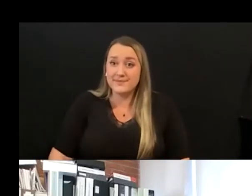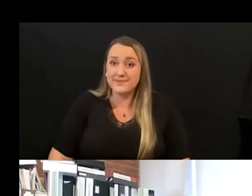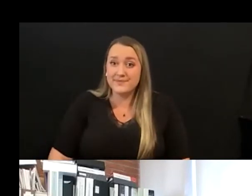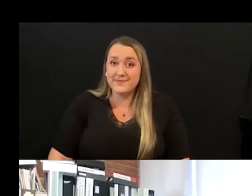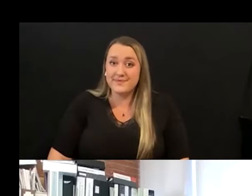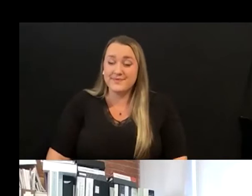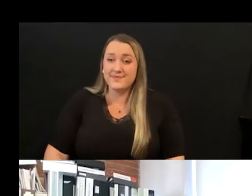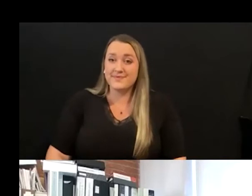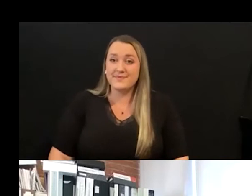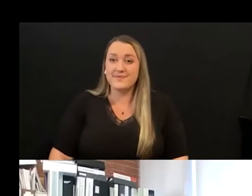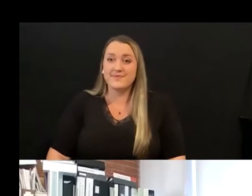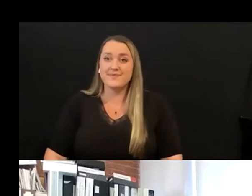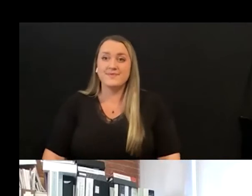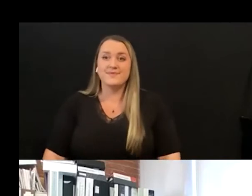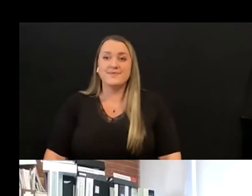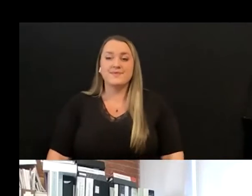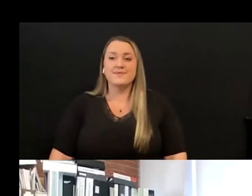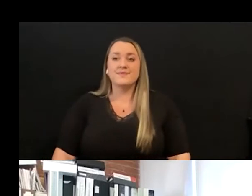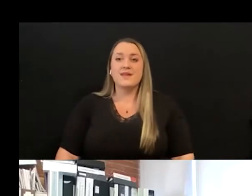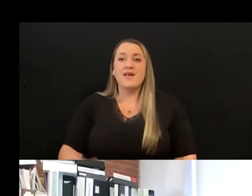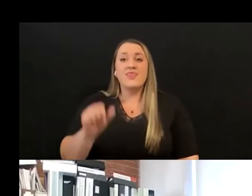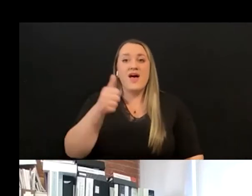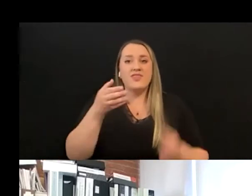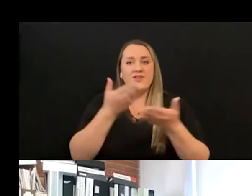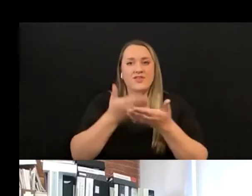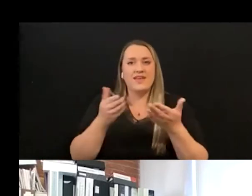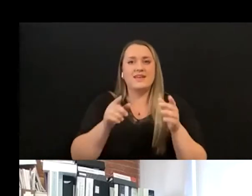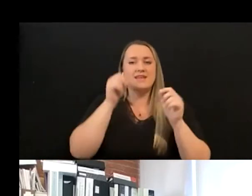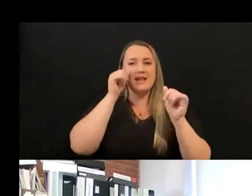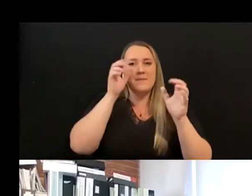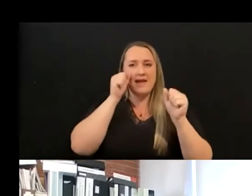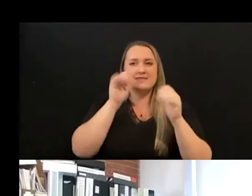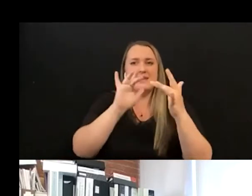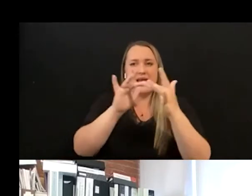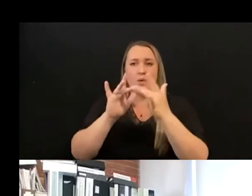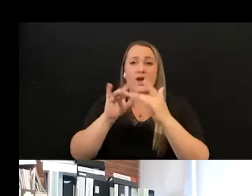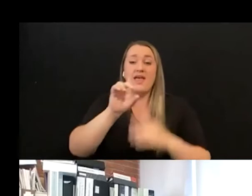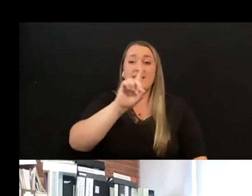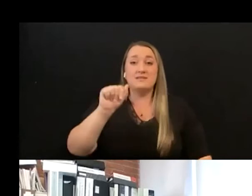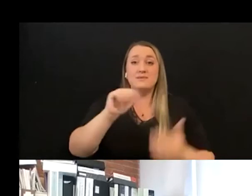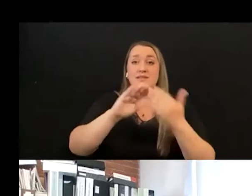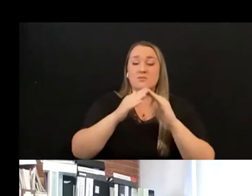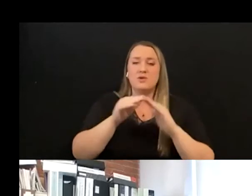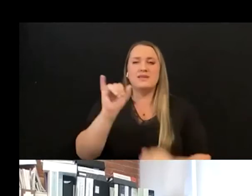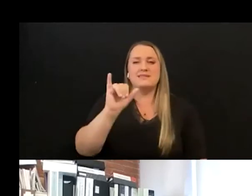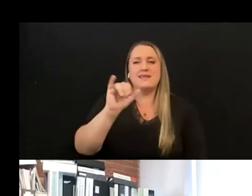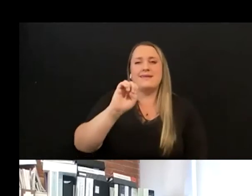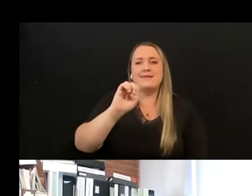the other thing is that there's a kind of amazing network as well. So the disability community is a kind of ecosystem,